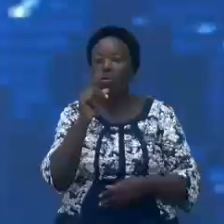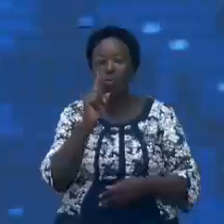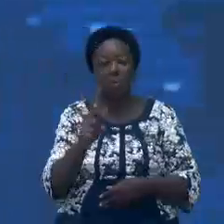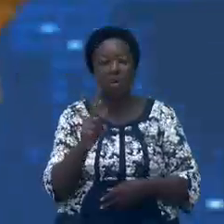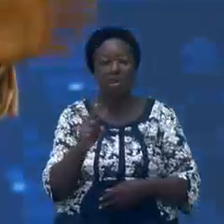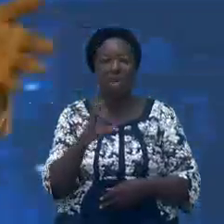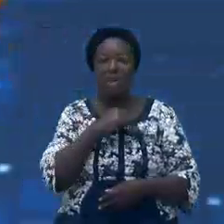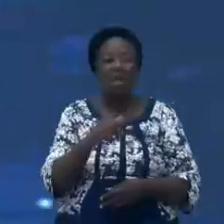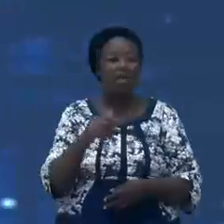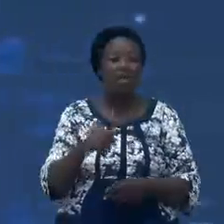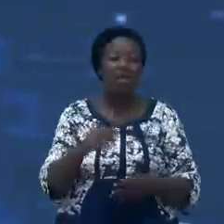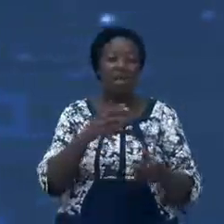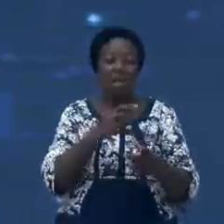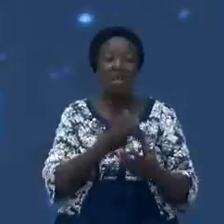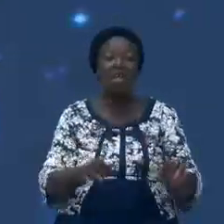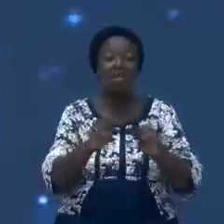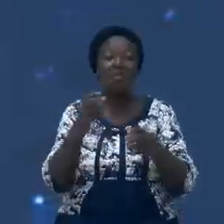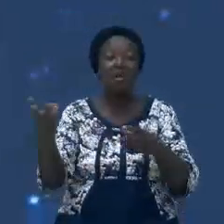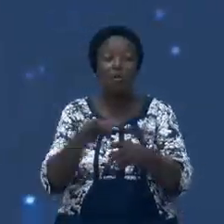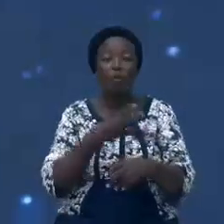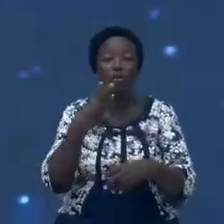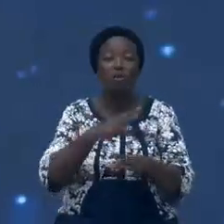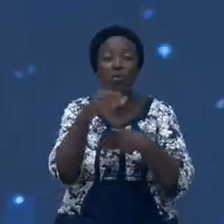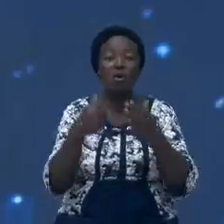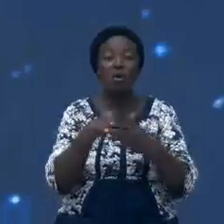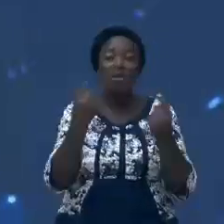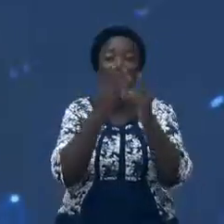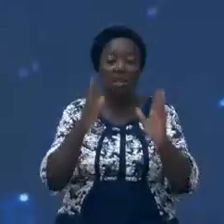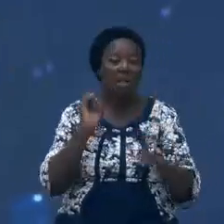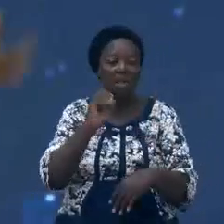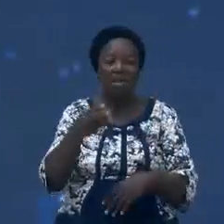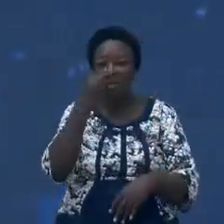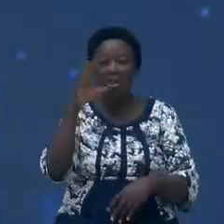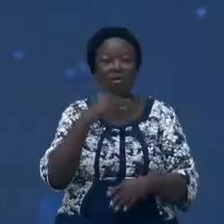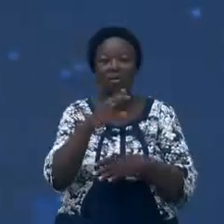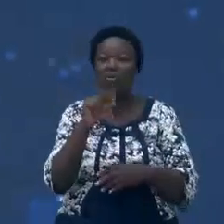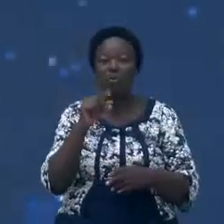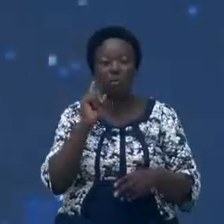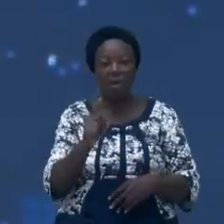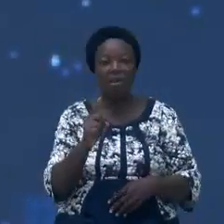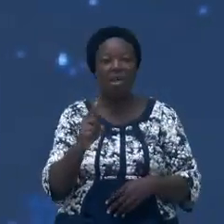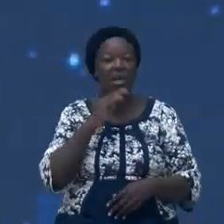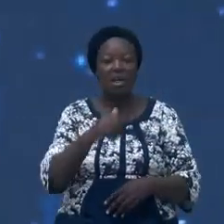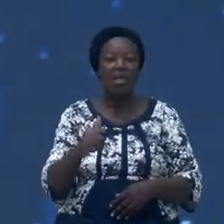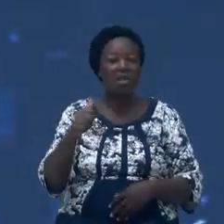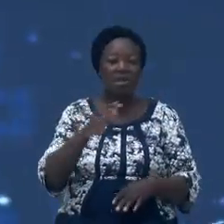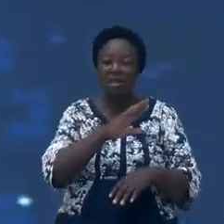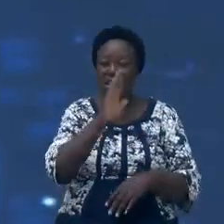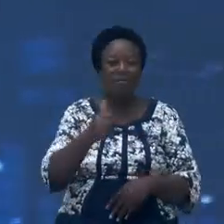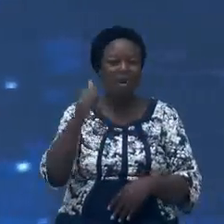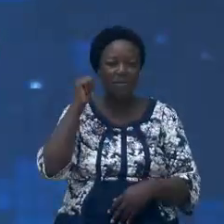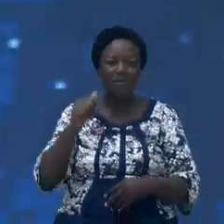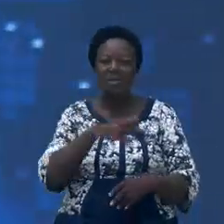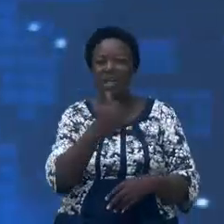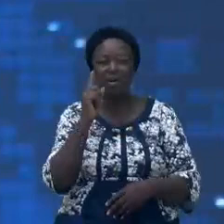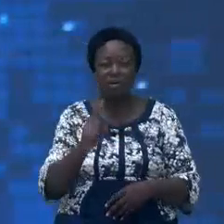he rejected nobody. Even the worst of sinners, he rejected nobody. And even the